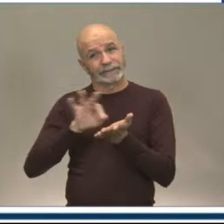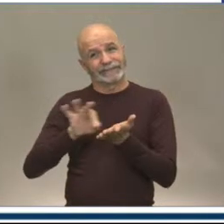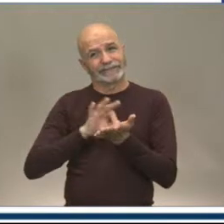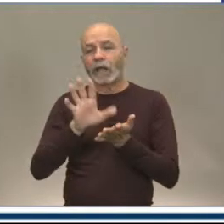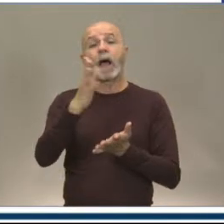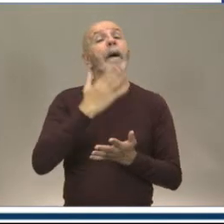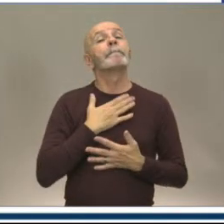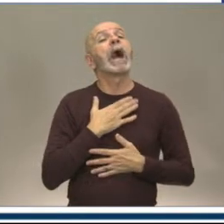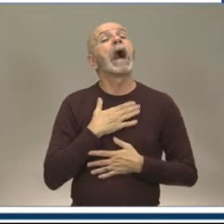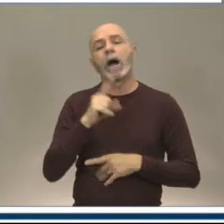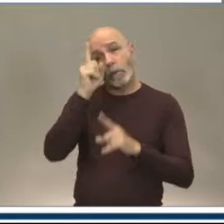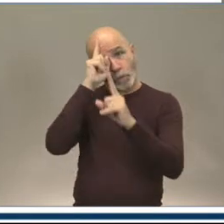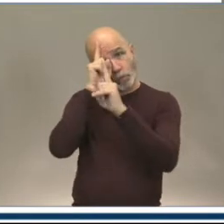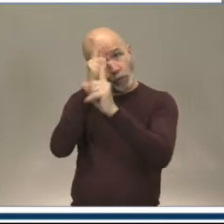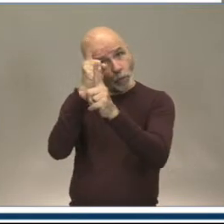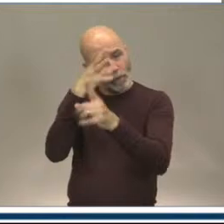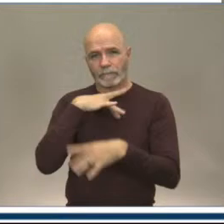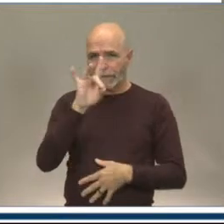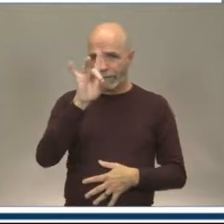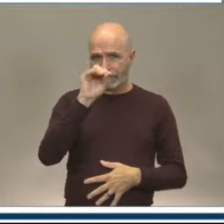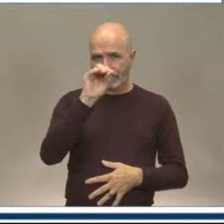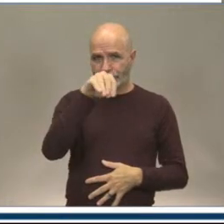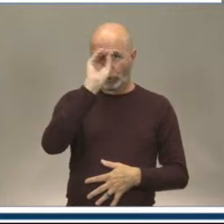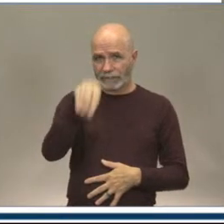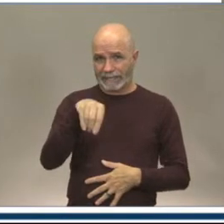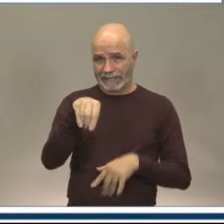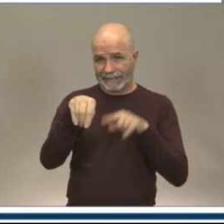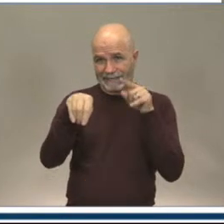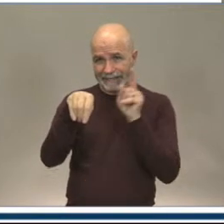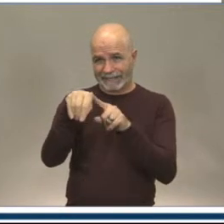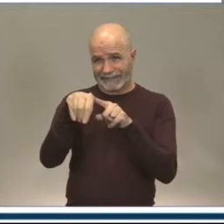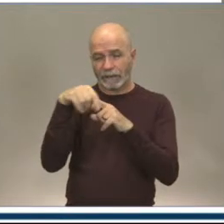80%. So we have the ability if we have